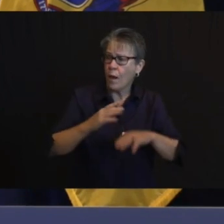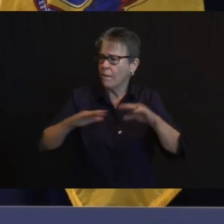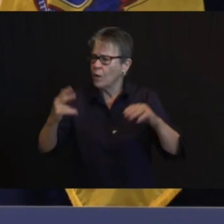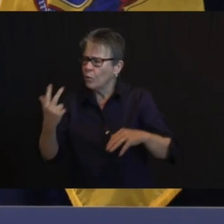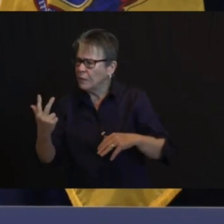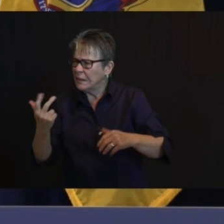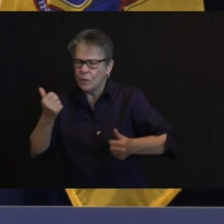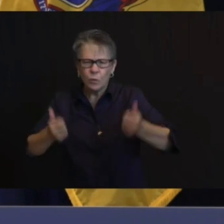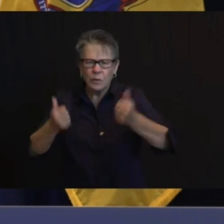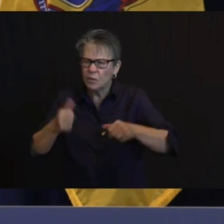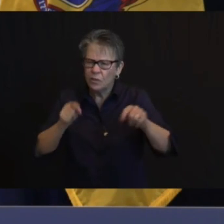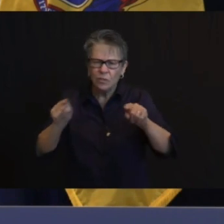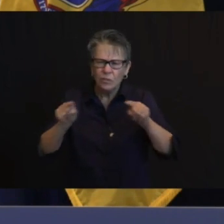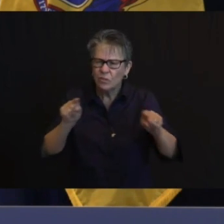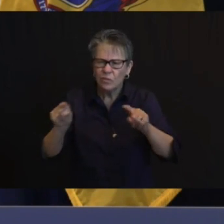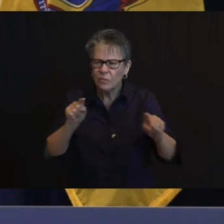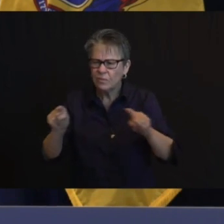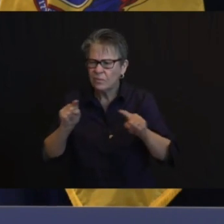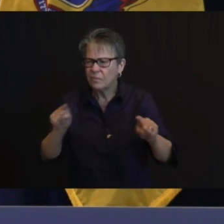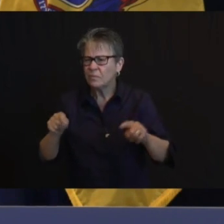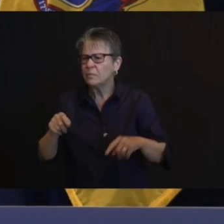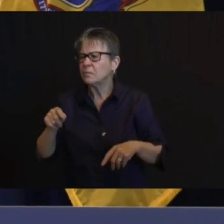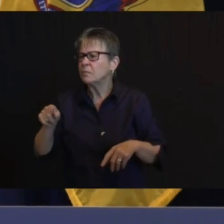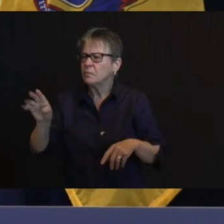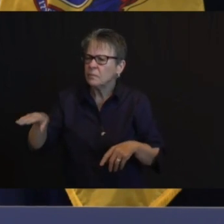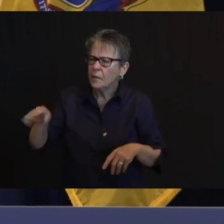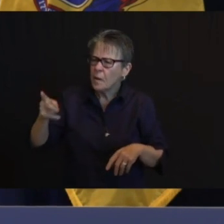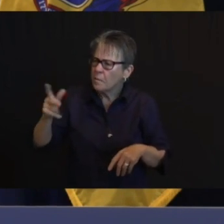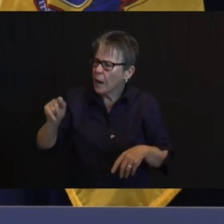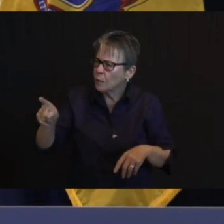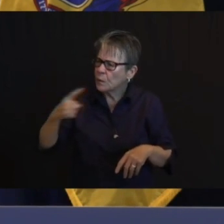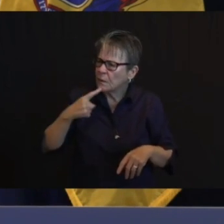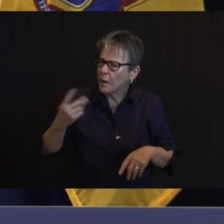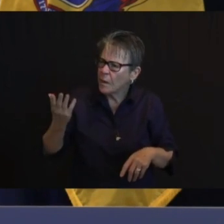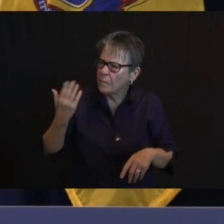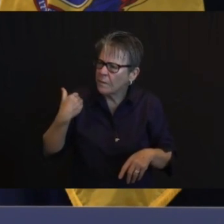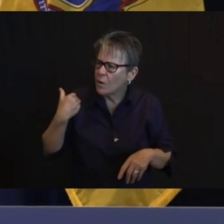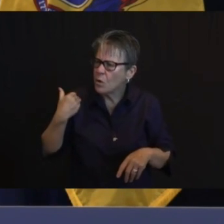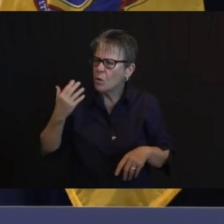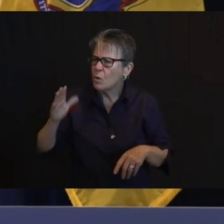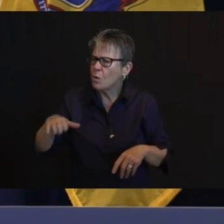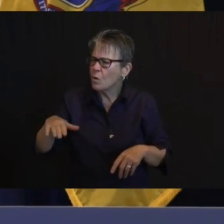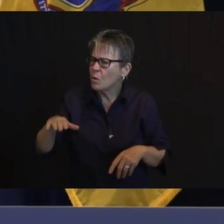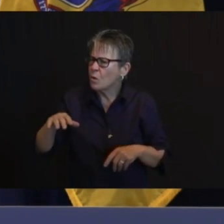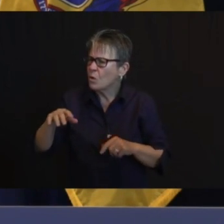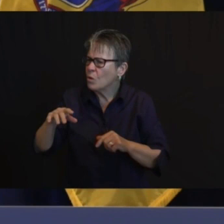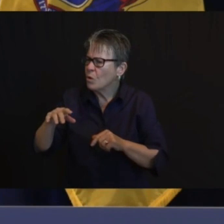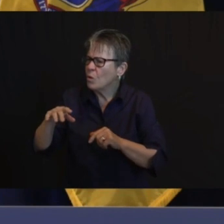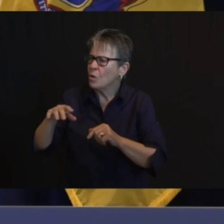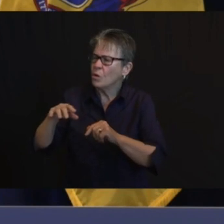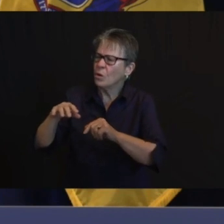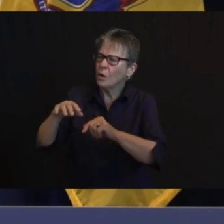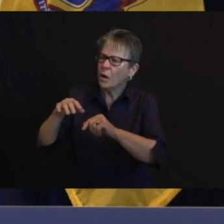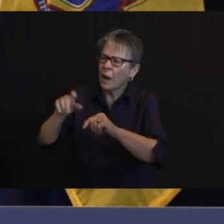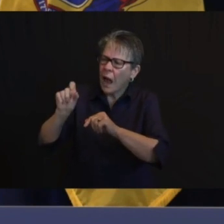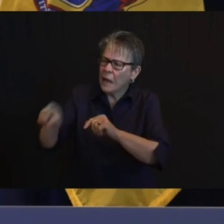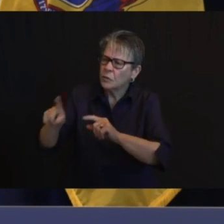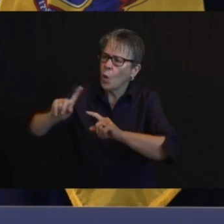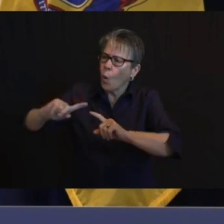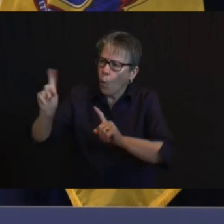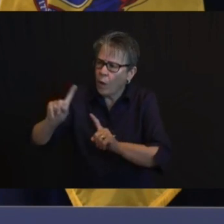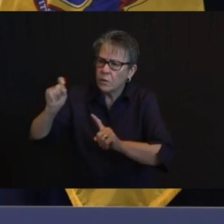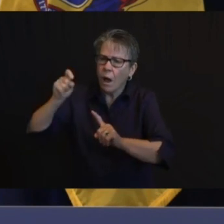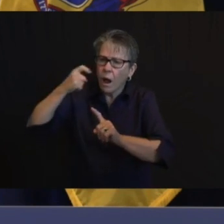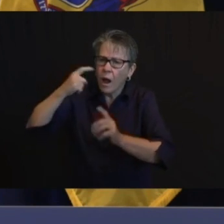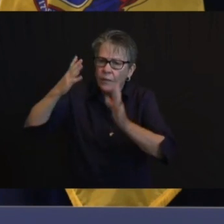Callahan, it was asked before, but I just would like an answer from you. Where was the governor's security detail during that confrontation at the restaurant? I know it was very